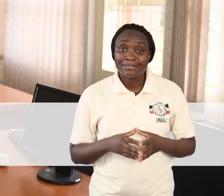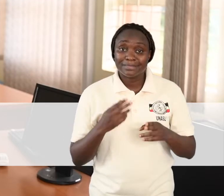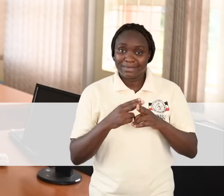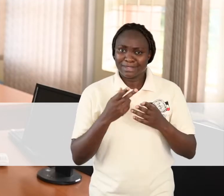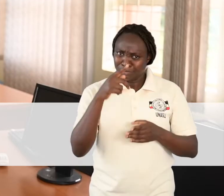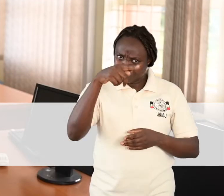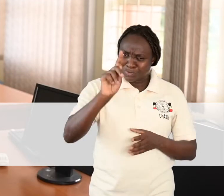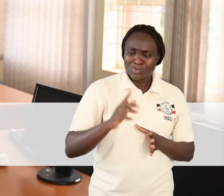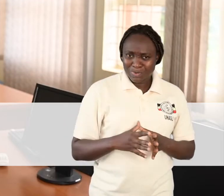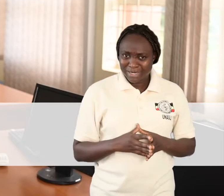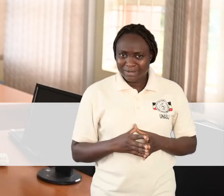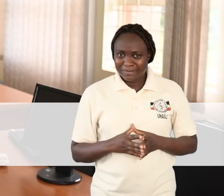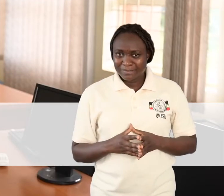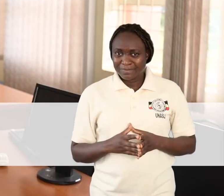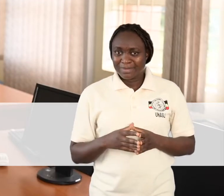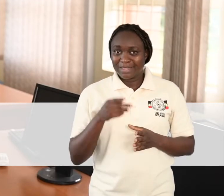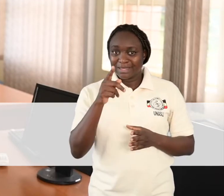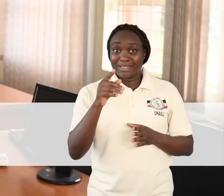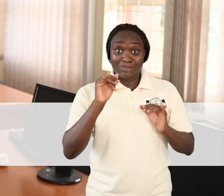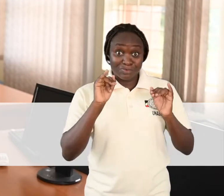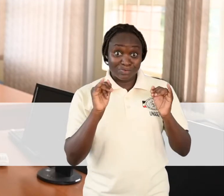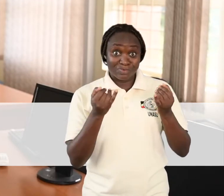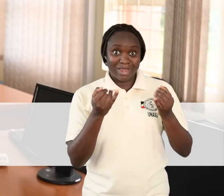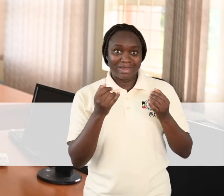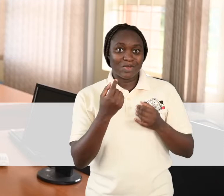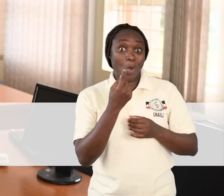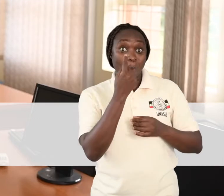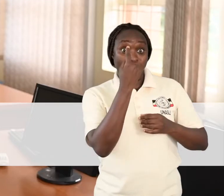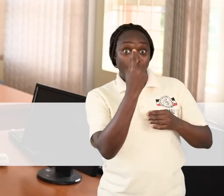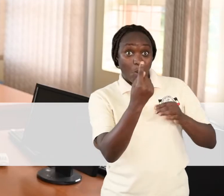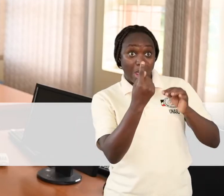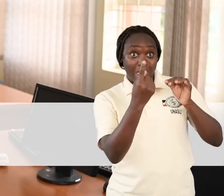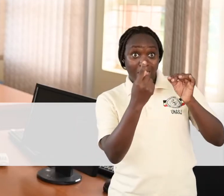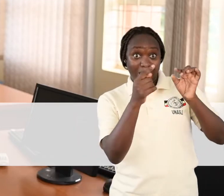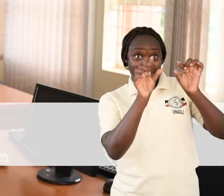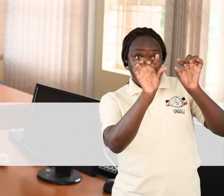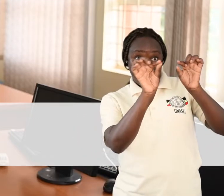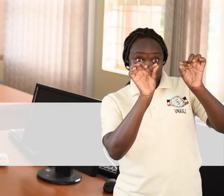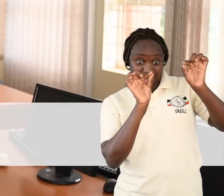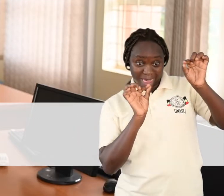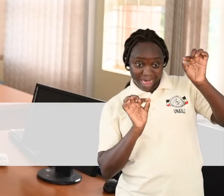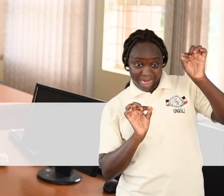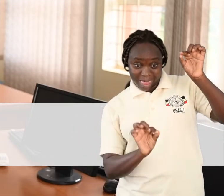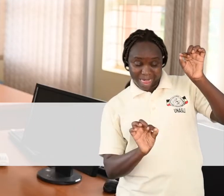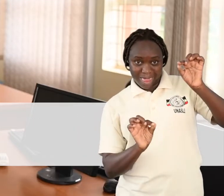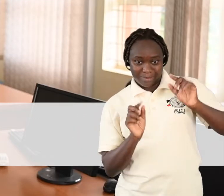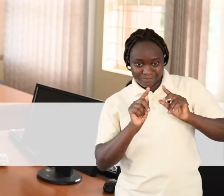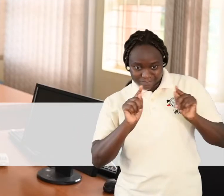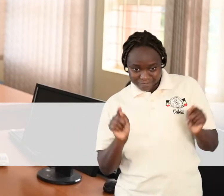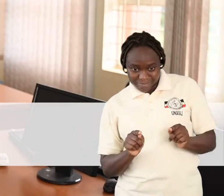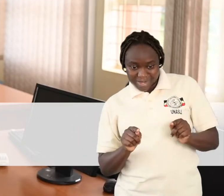It's true. If you've mentioned 1, yes, 1 is a subset of set A.